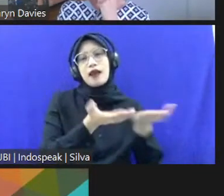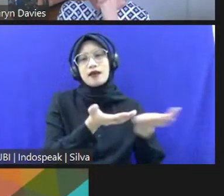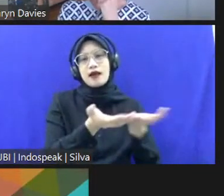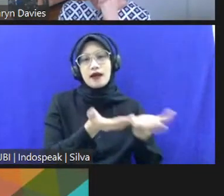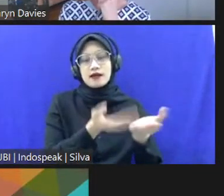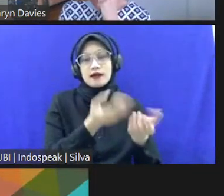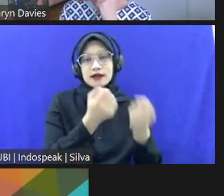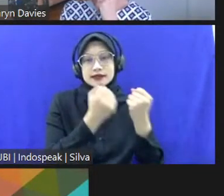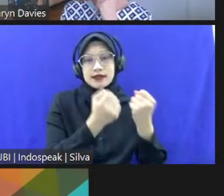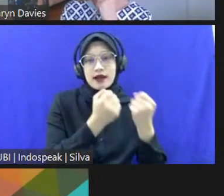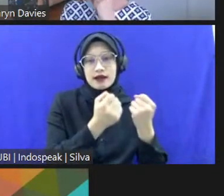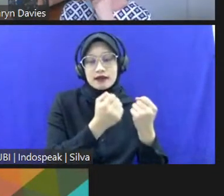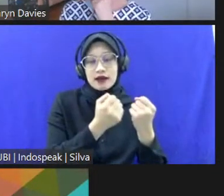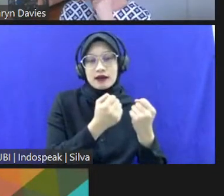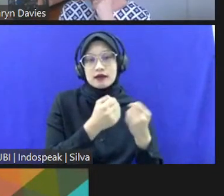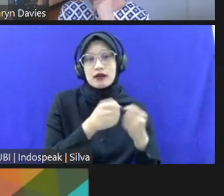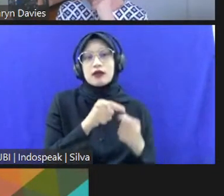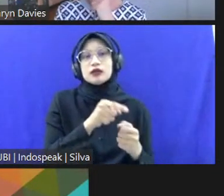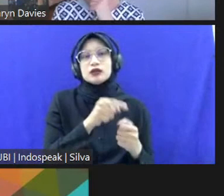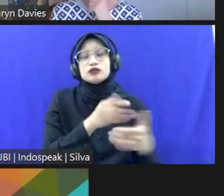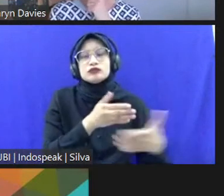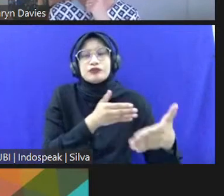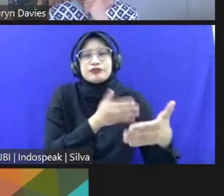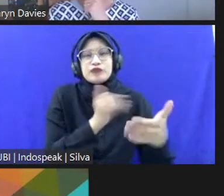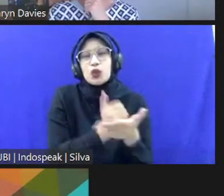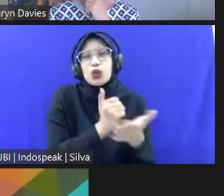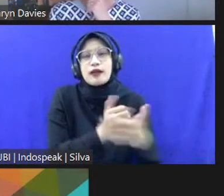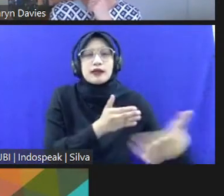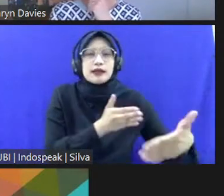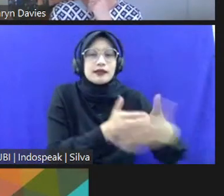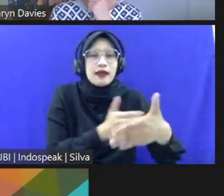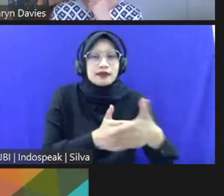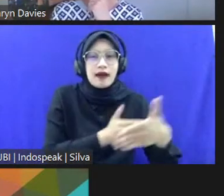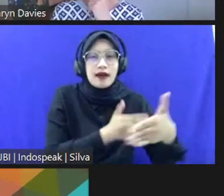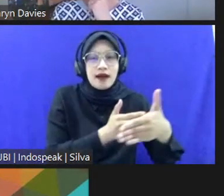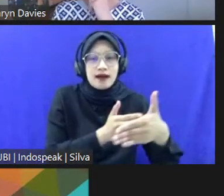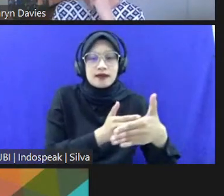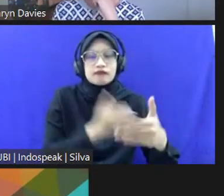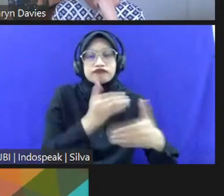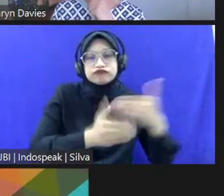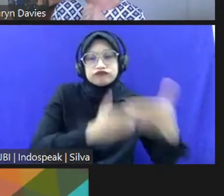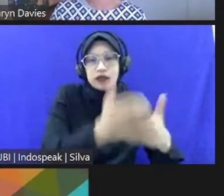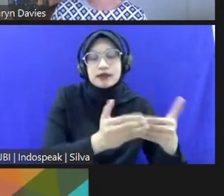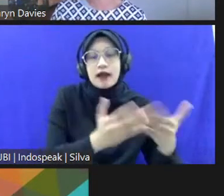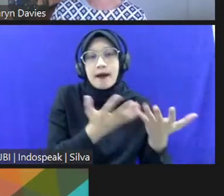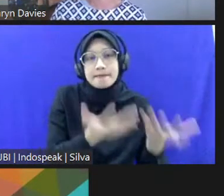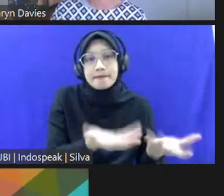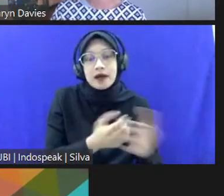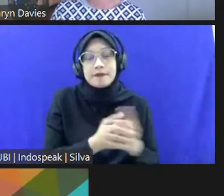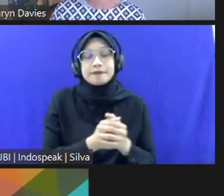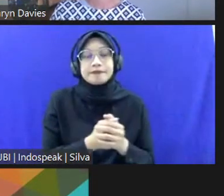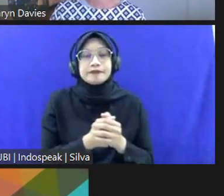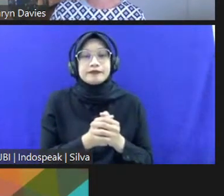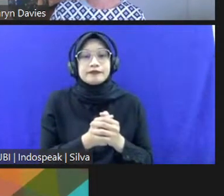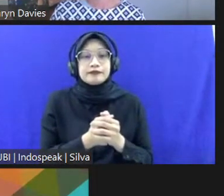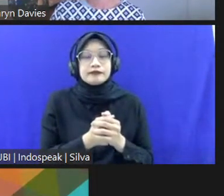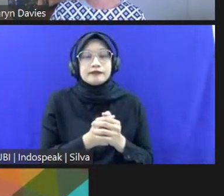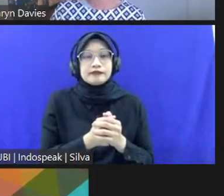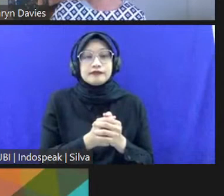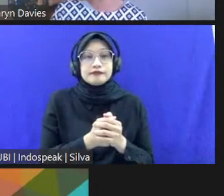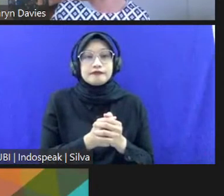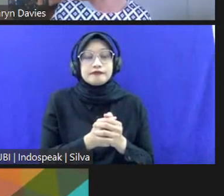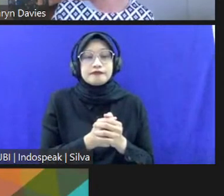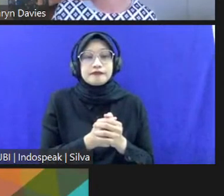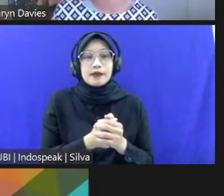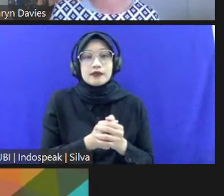system? What are the obstacles you see operating there? If there is that potential, why don't we see more demand for